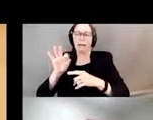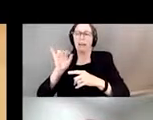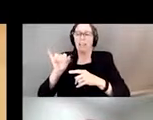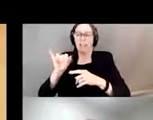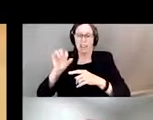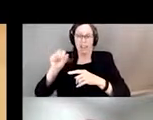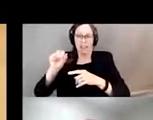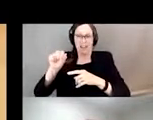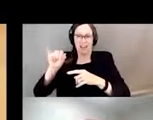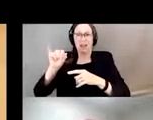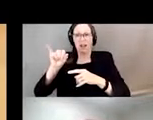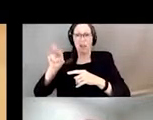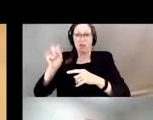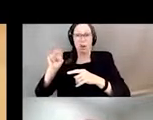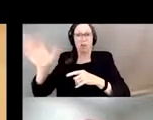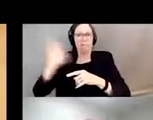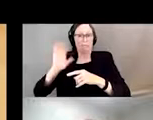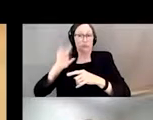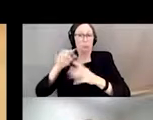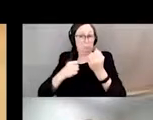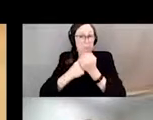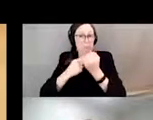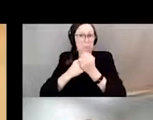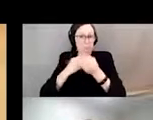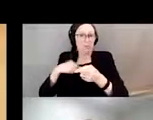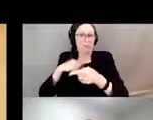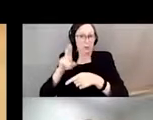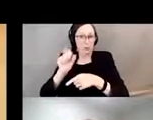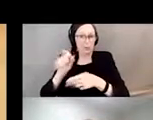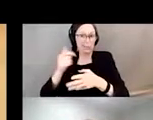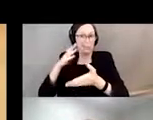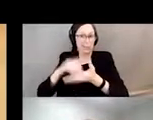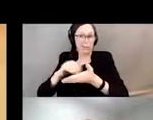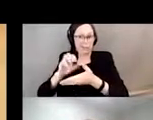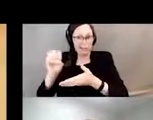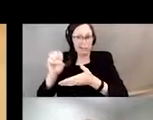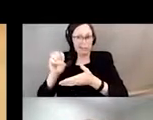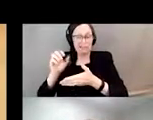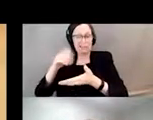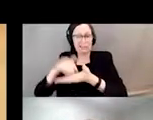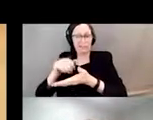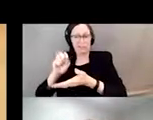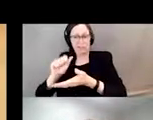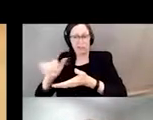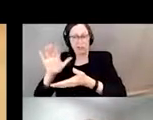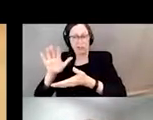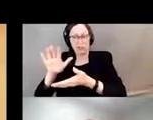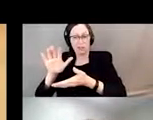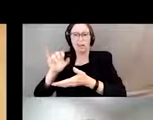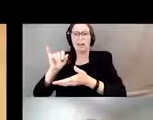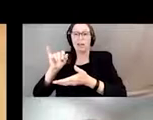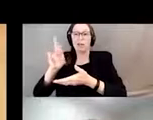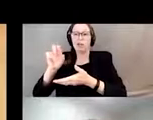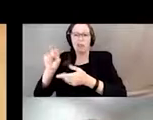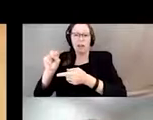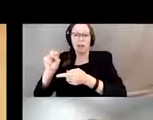cornerstone allies for the United States in the Middle East and Central Asia. The Islamic Republic of Iran is